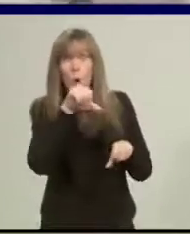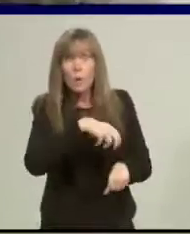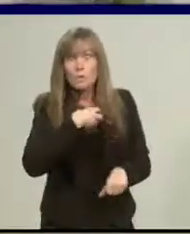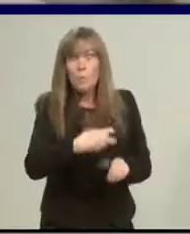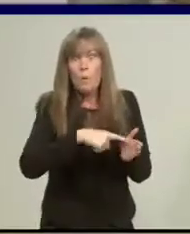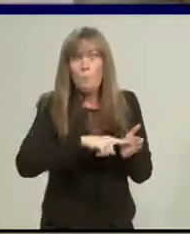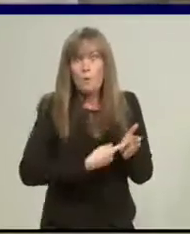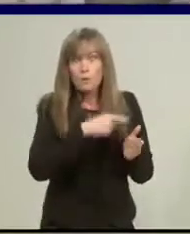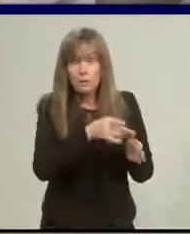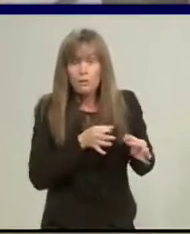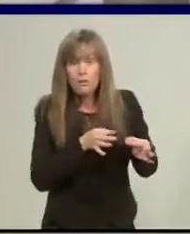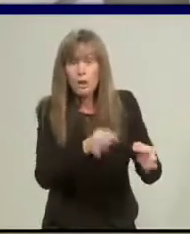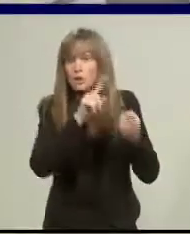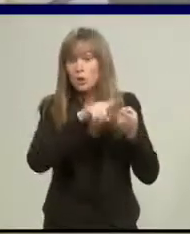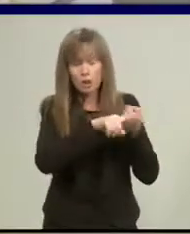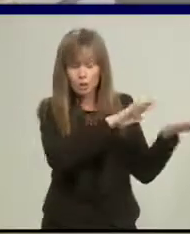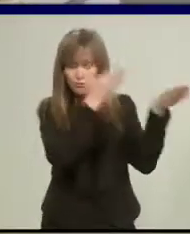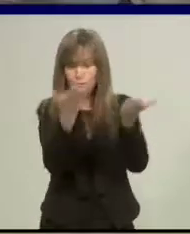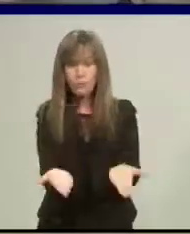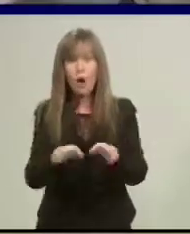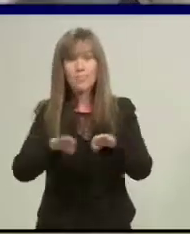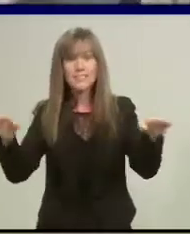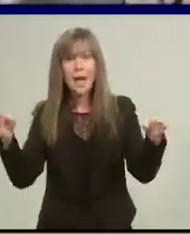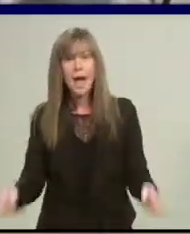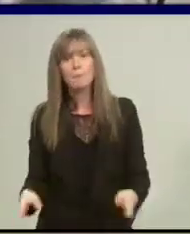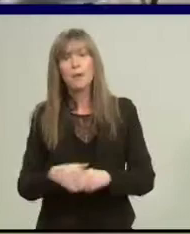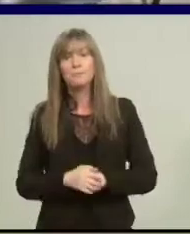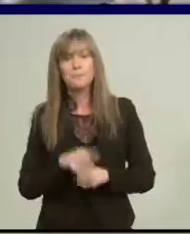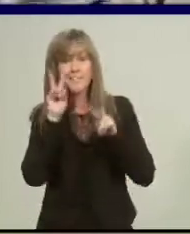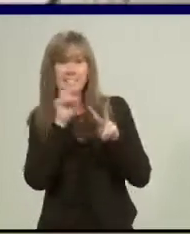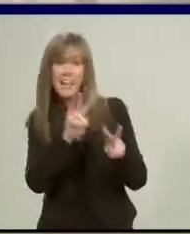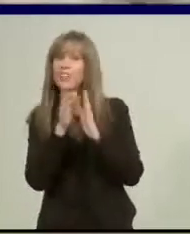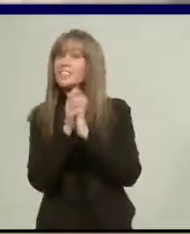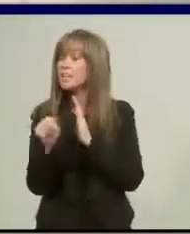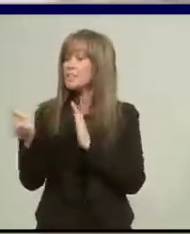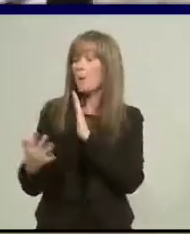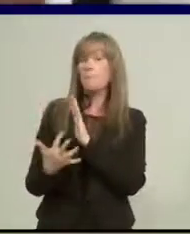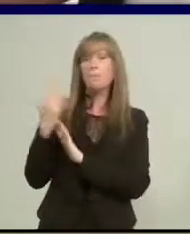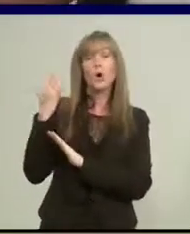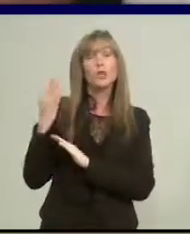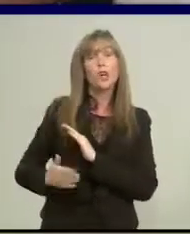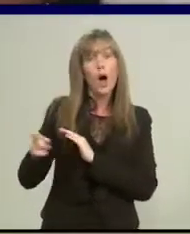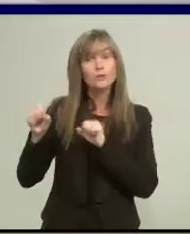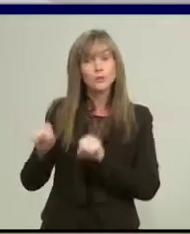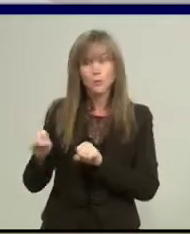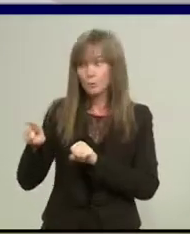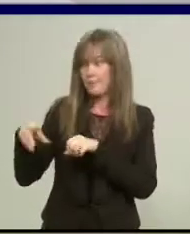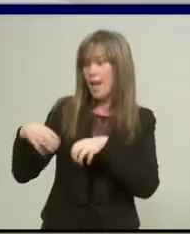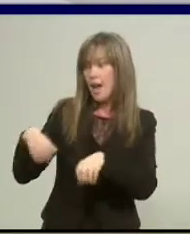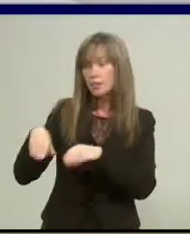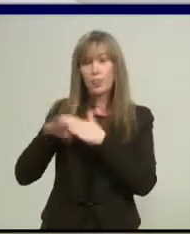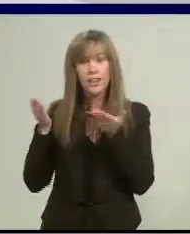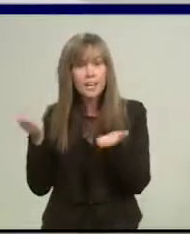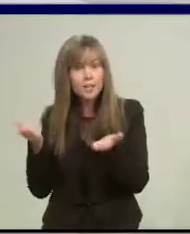Their dishes are still not on the table. After seeing the skills of the Burnside students in action in the kitchen and